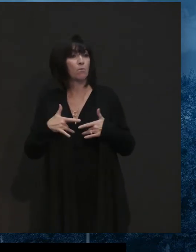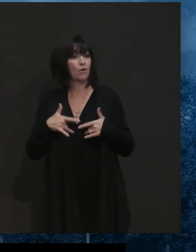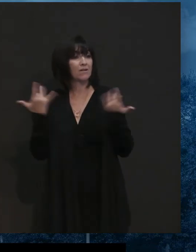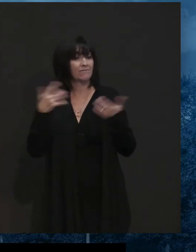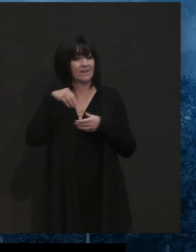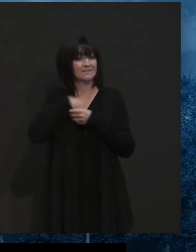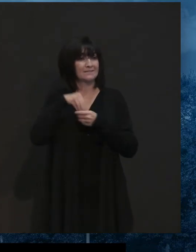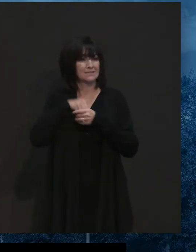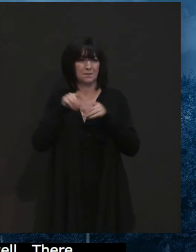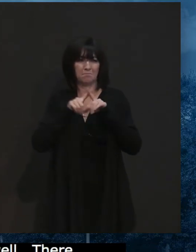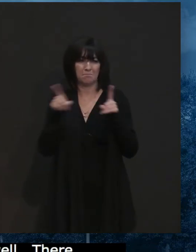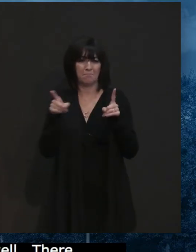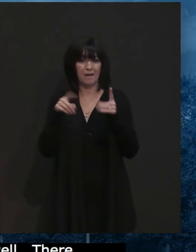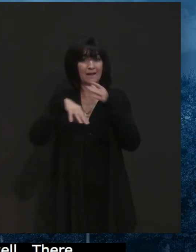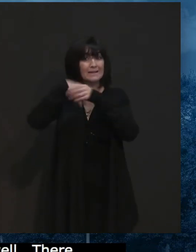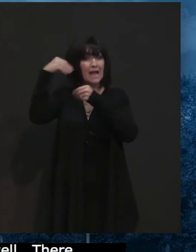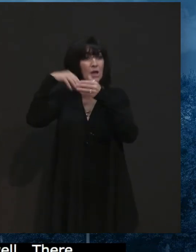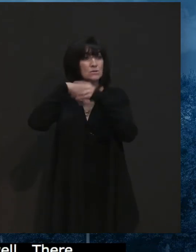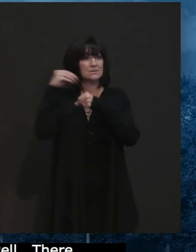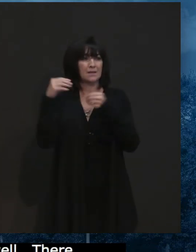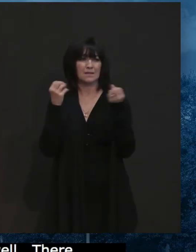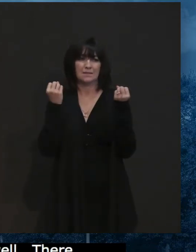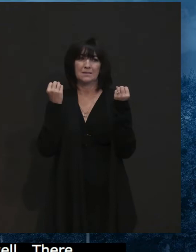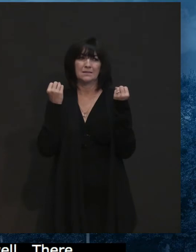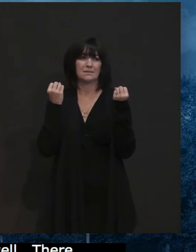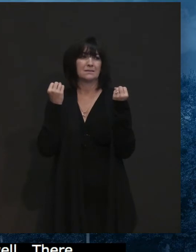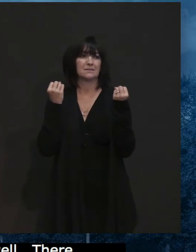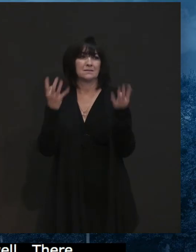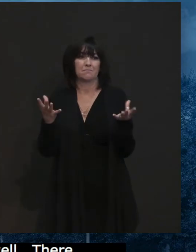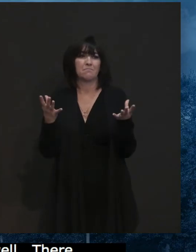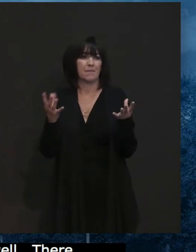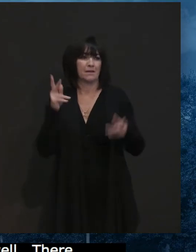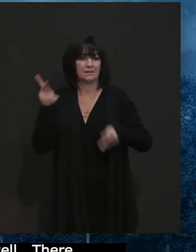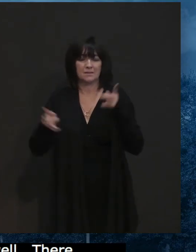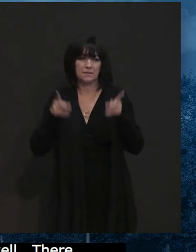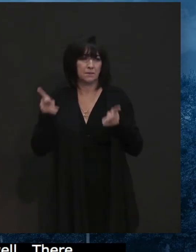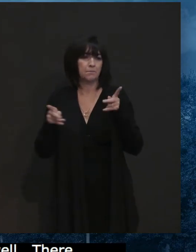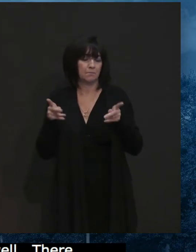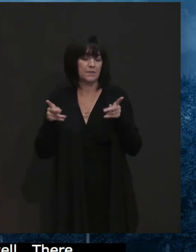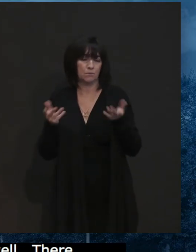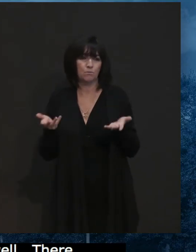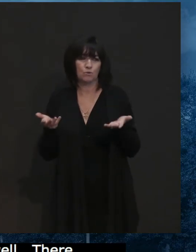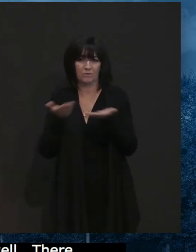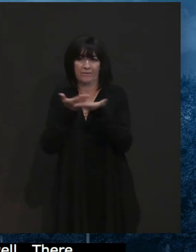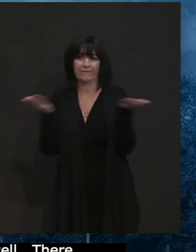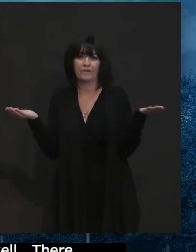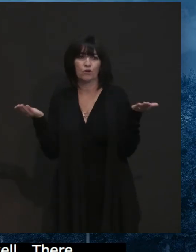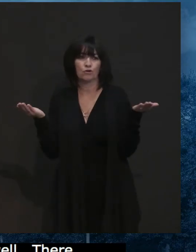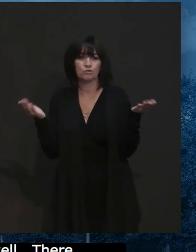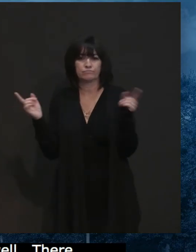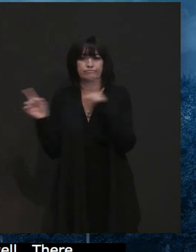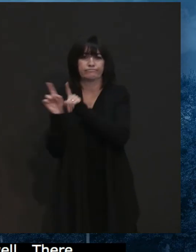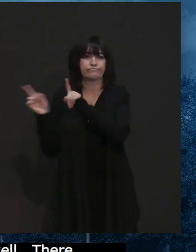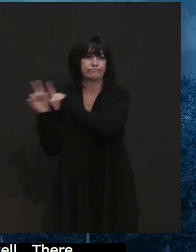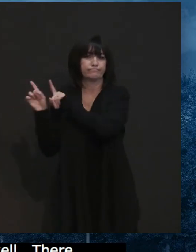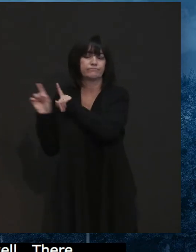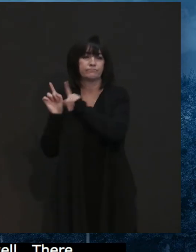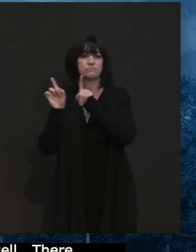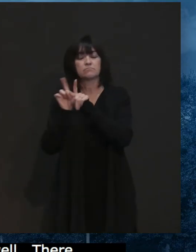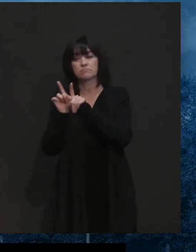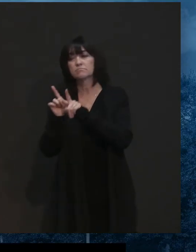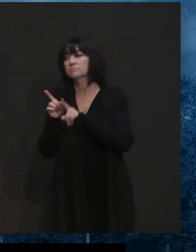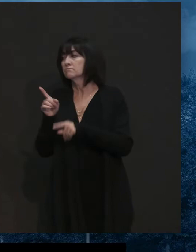lot of people outside that were not, it was very unstructured. Yeah, Tom, so we do, as the governor said, we